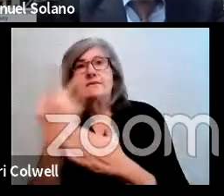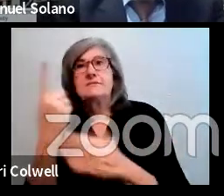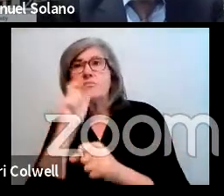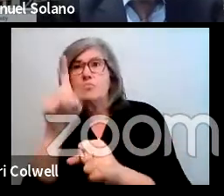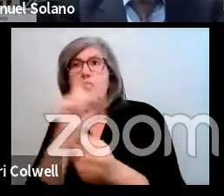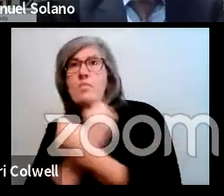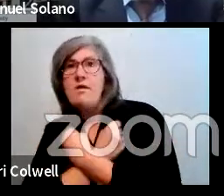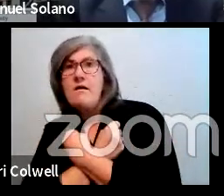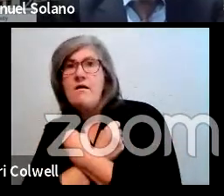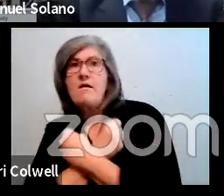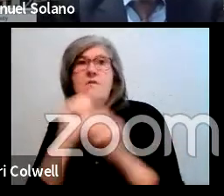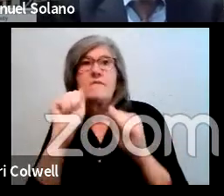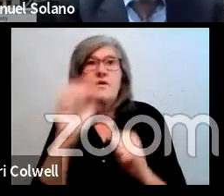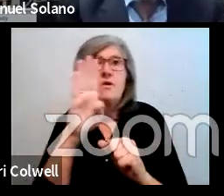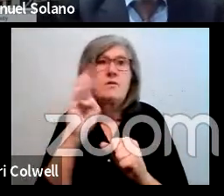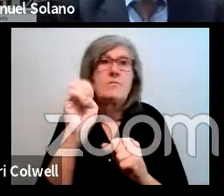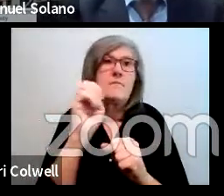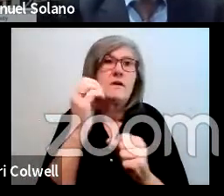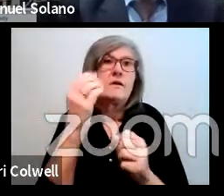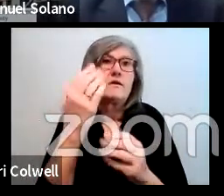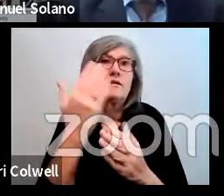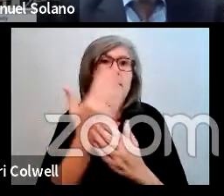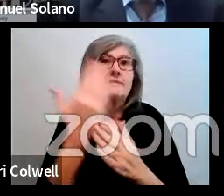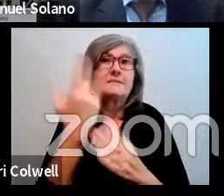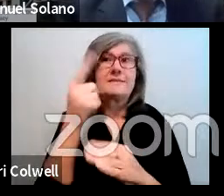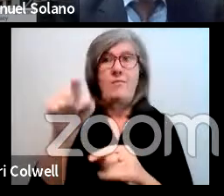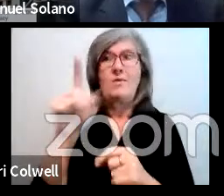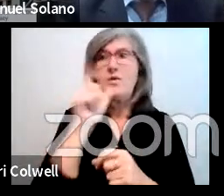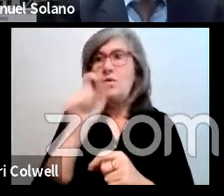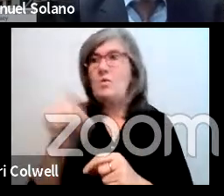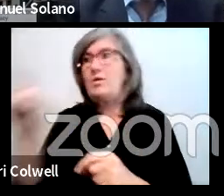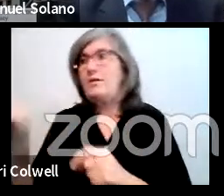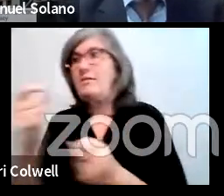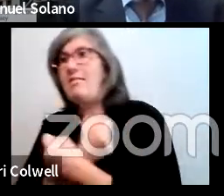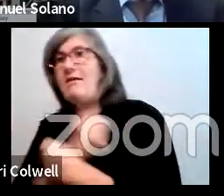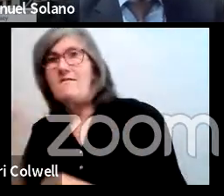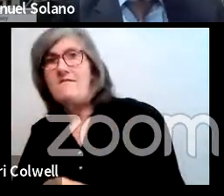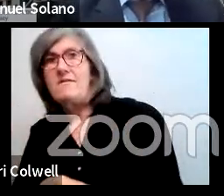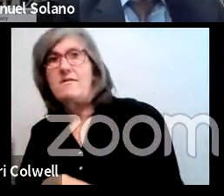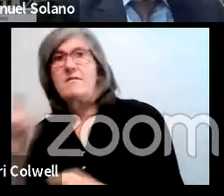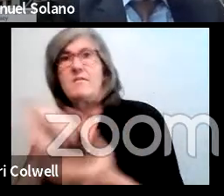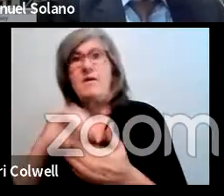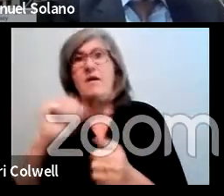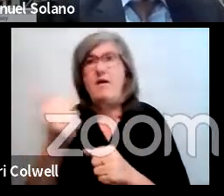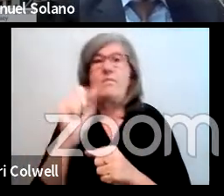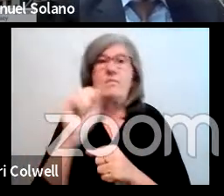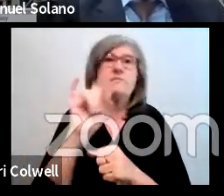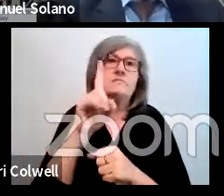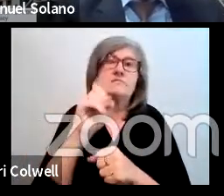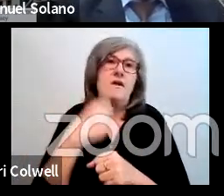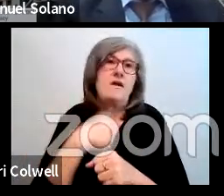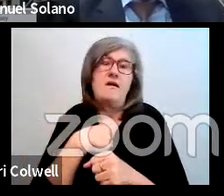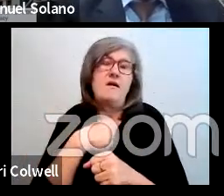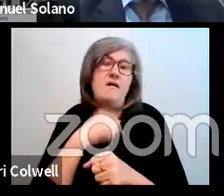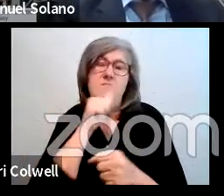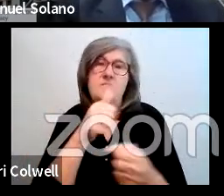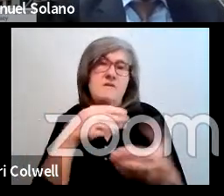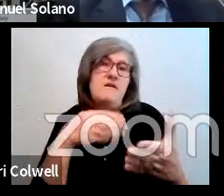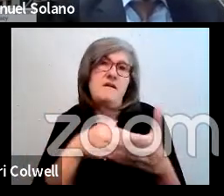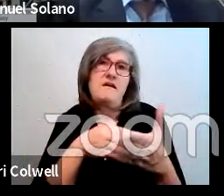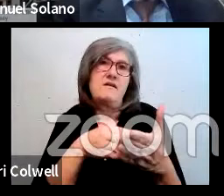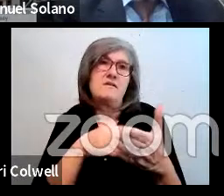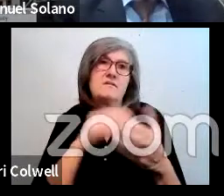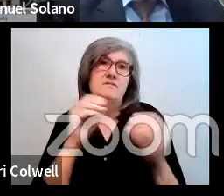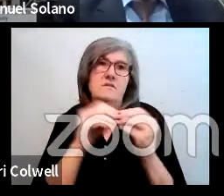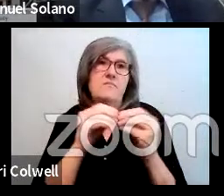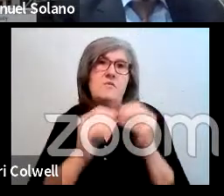love, or by any means it's somebody loved, so that's the other side of that. I'm not against being a little bit